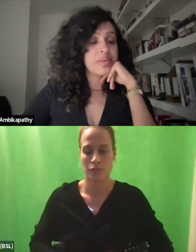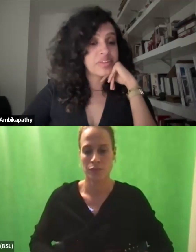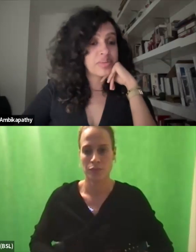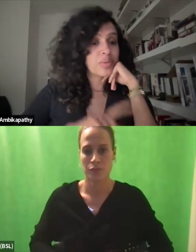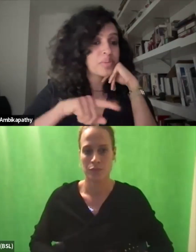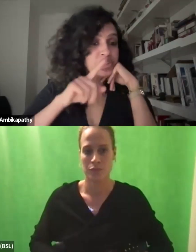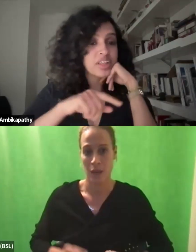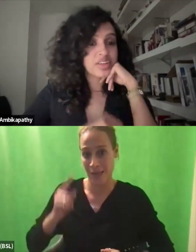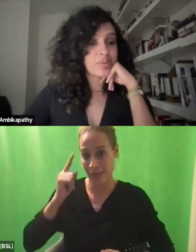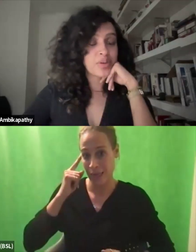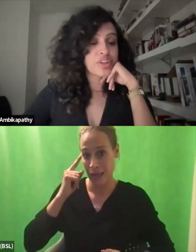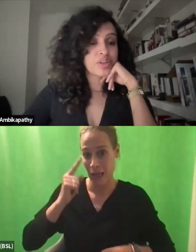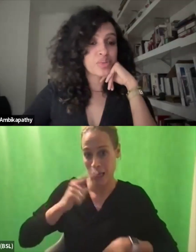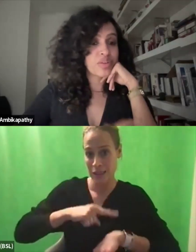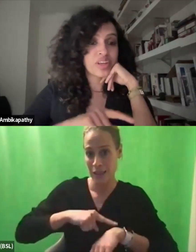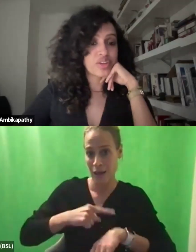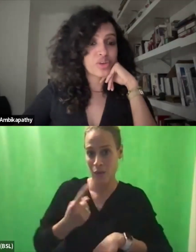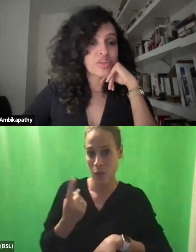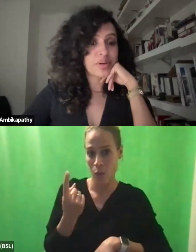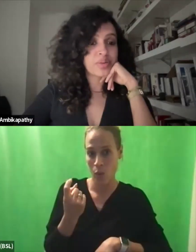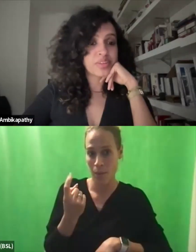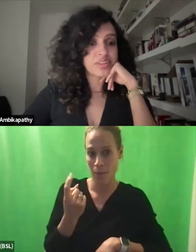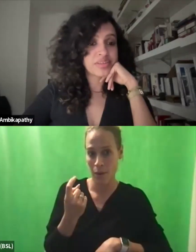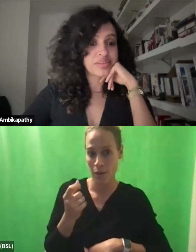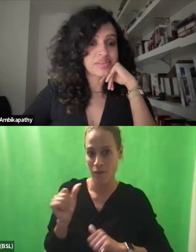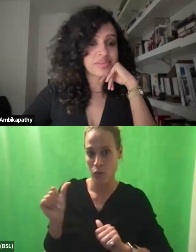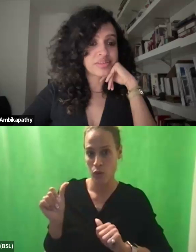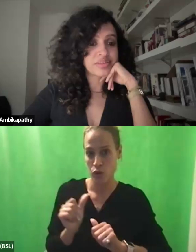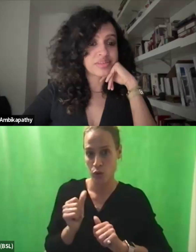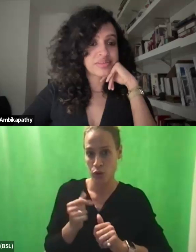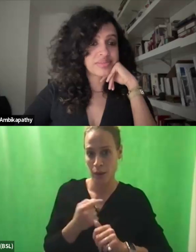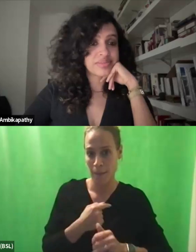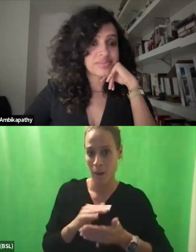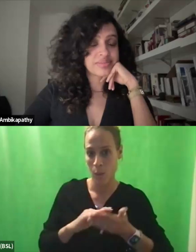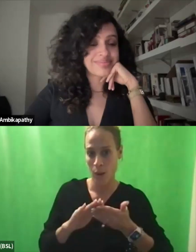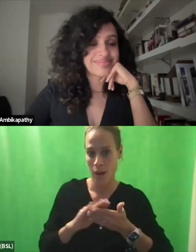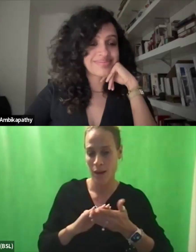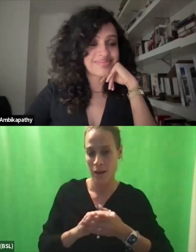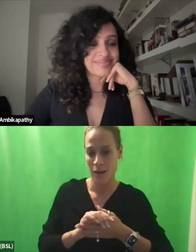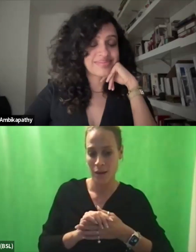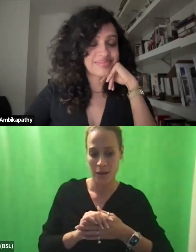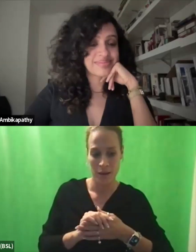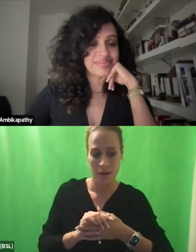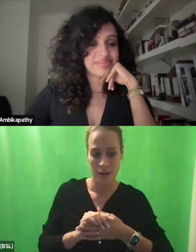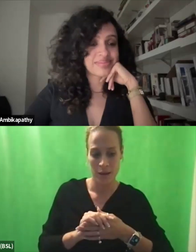I think we have time for one more cycle if you want to do one of the other shorter poems. Thank you.